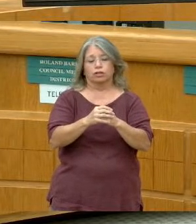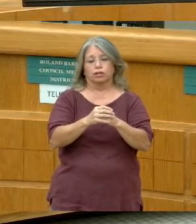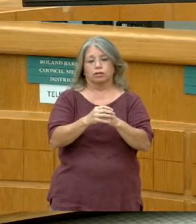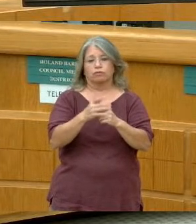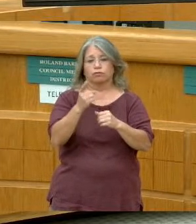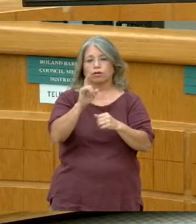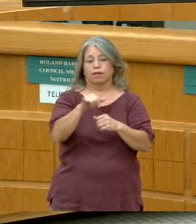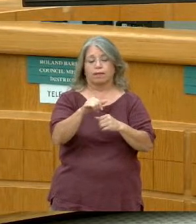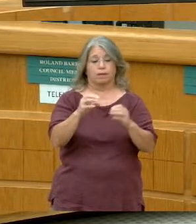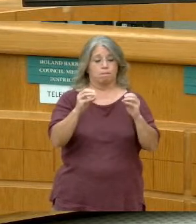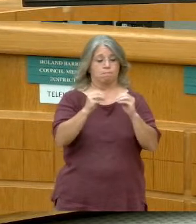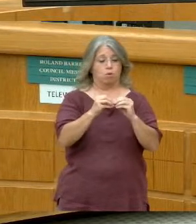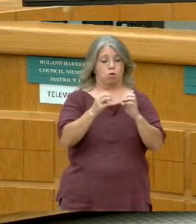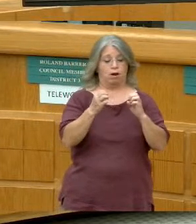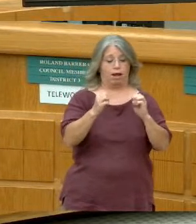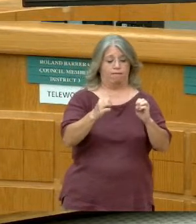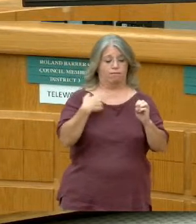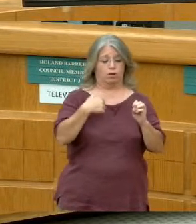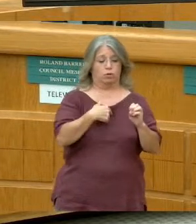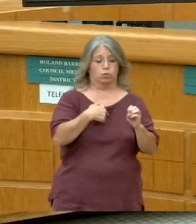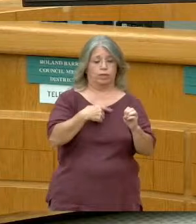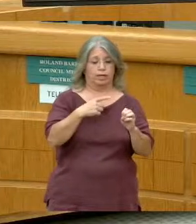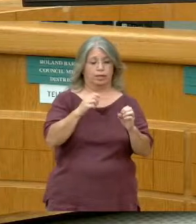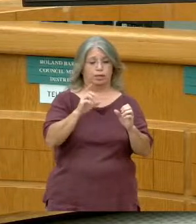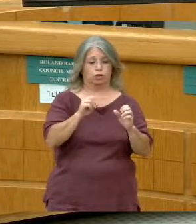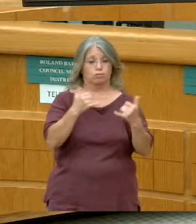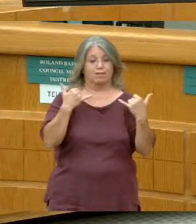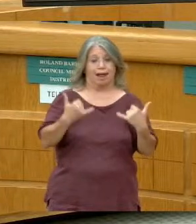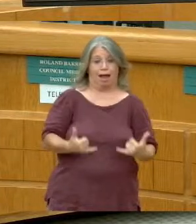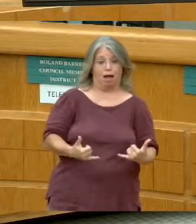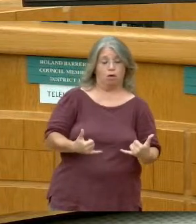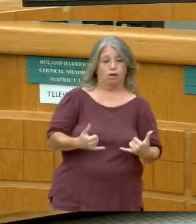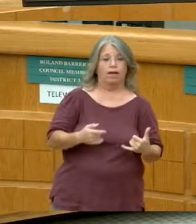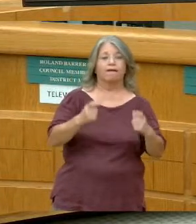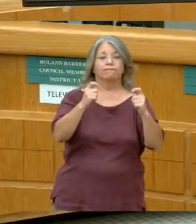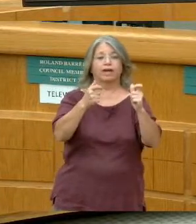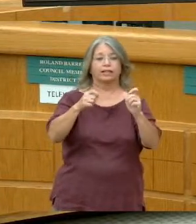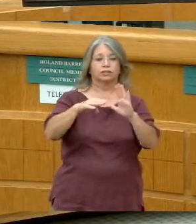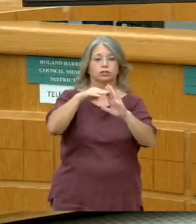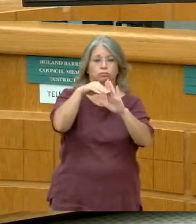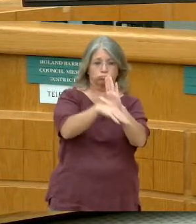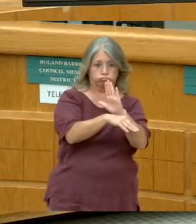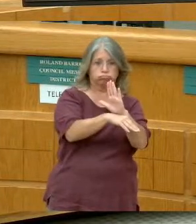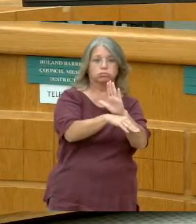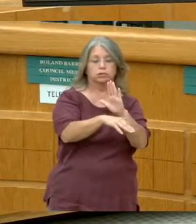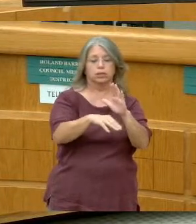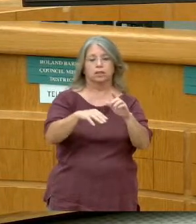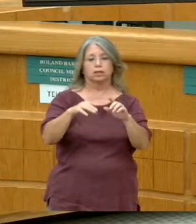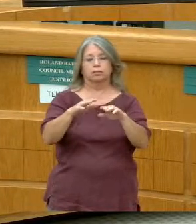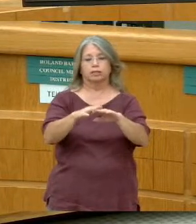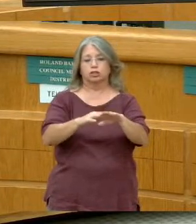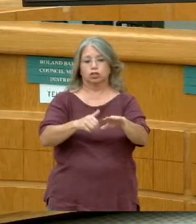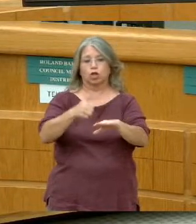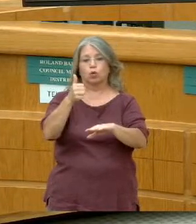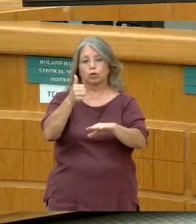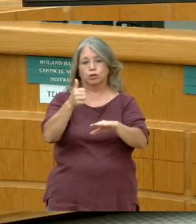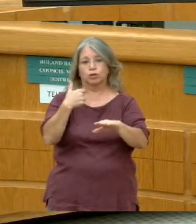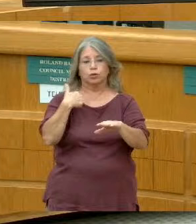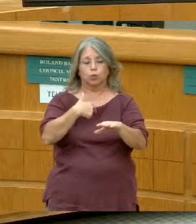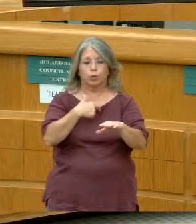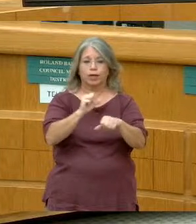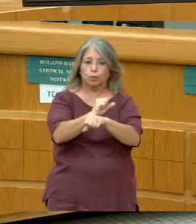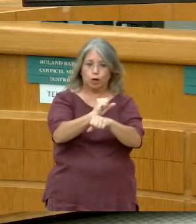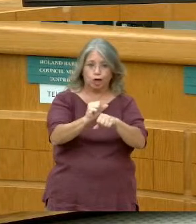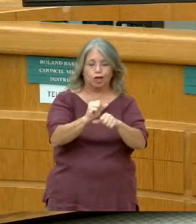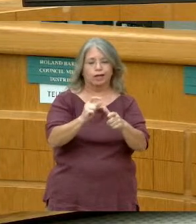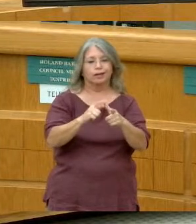more effort we do to social distance now, the faster we go down. The less effort, the slower, or even we transition to going up.